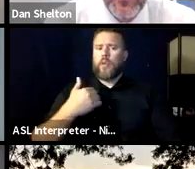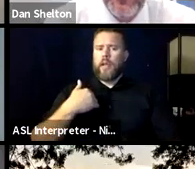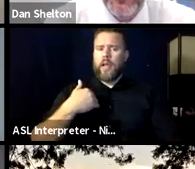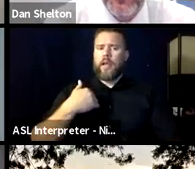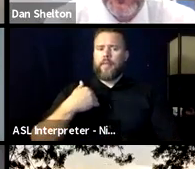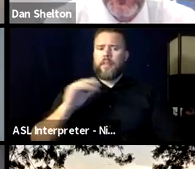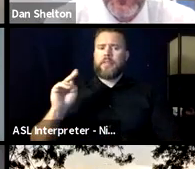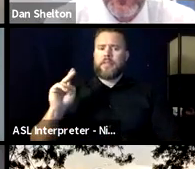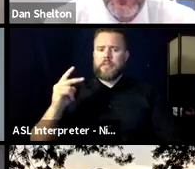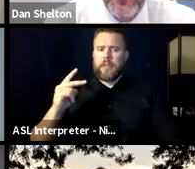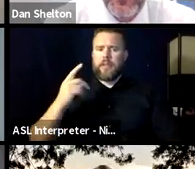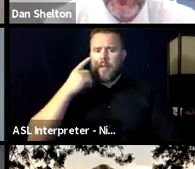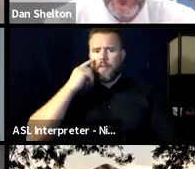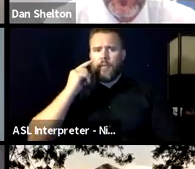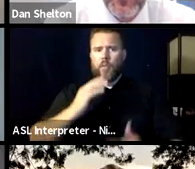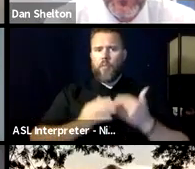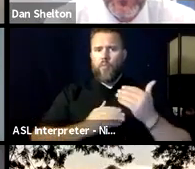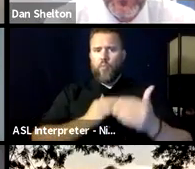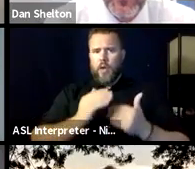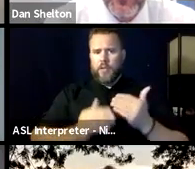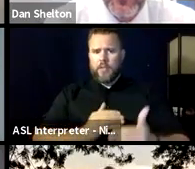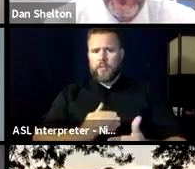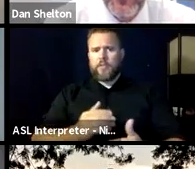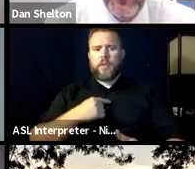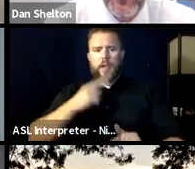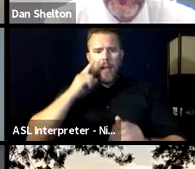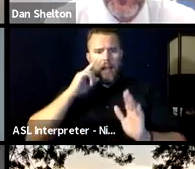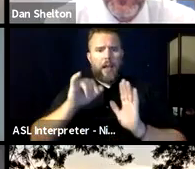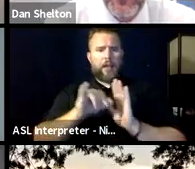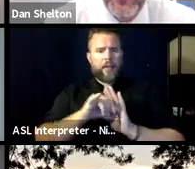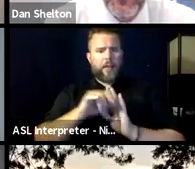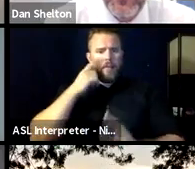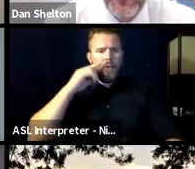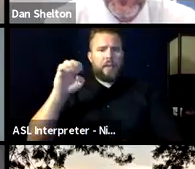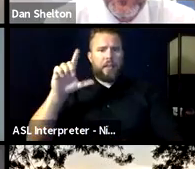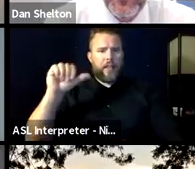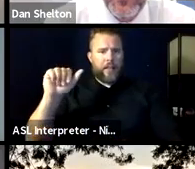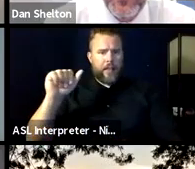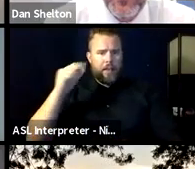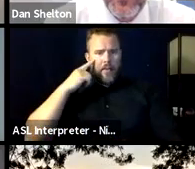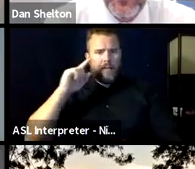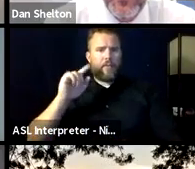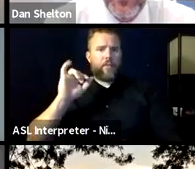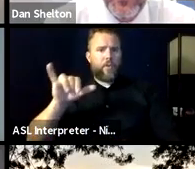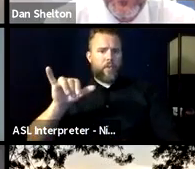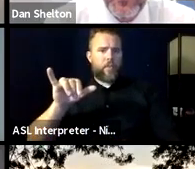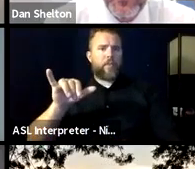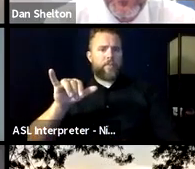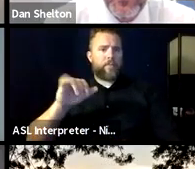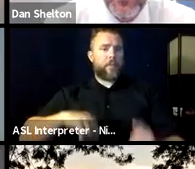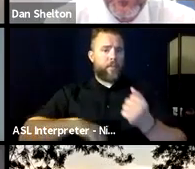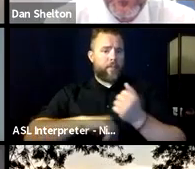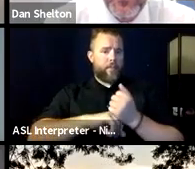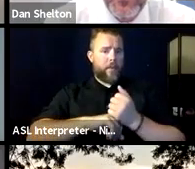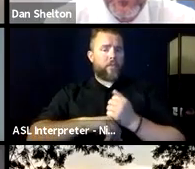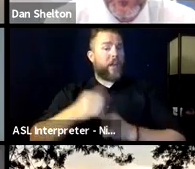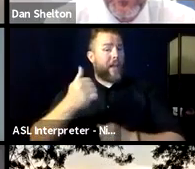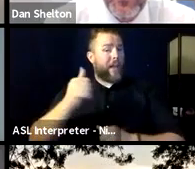administration's recommendation for the process for identifying an elementary ELA curriculum for adoption. I need discussion on this